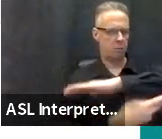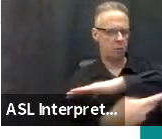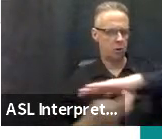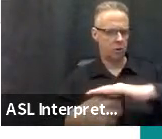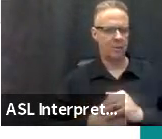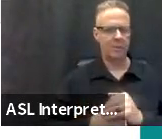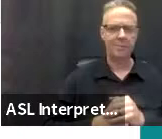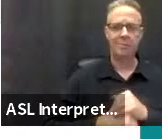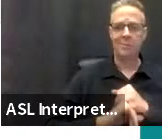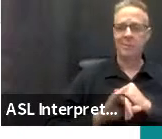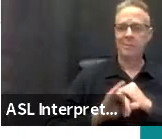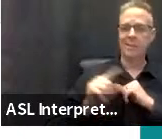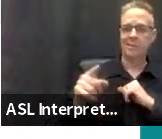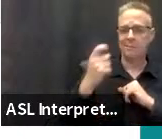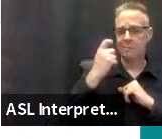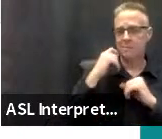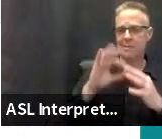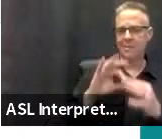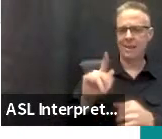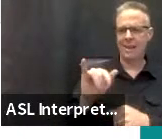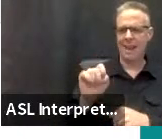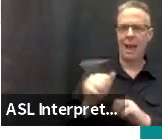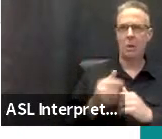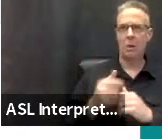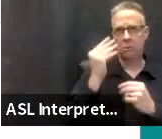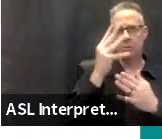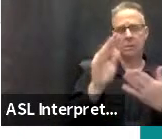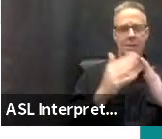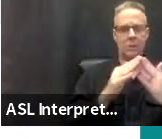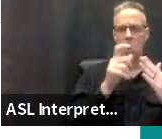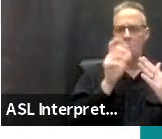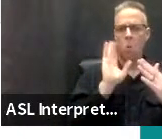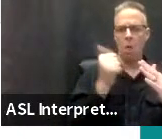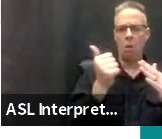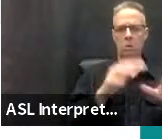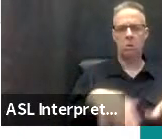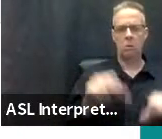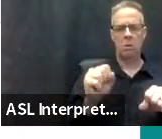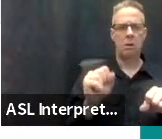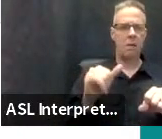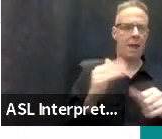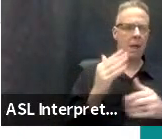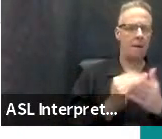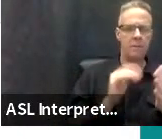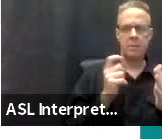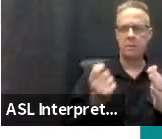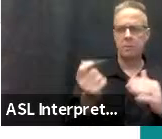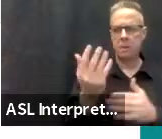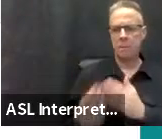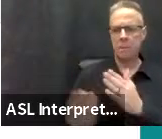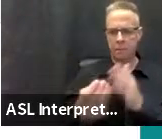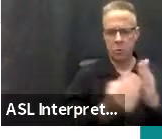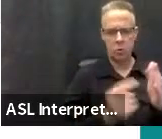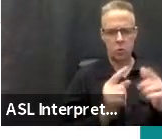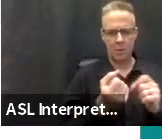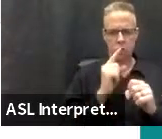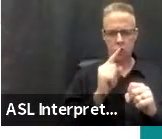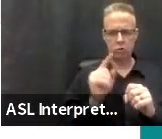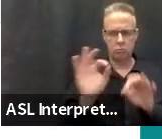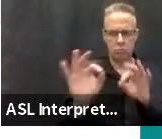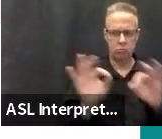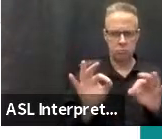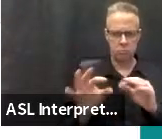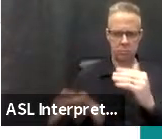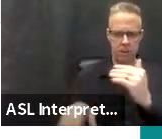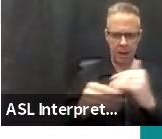and Katie said, I guess, providing direction to the city or whoever else is going to pick up the remaining puzzle pieces and try and connect them. So where the dash